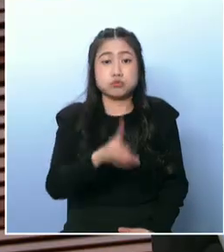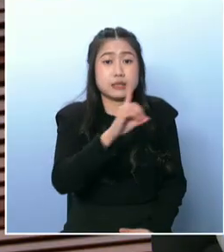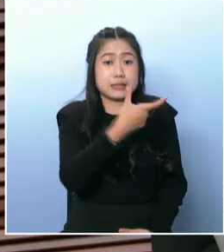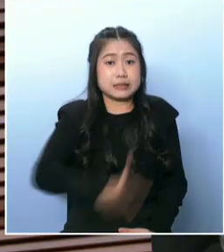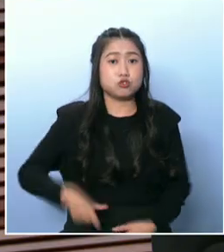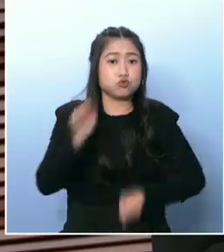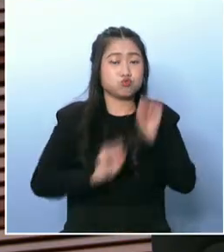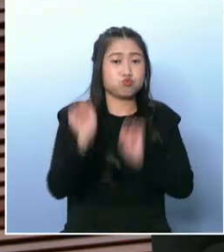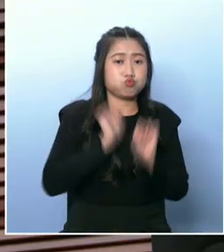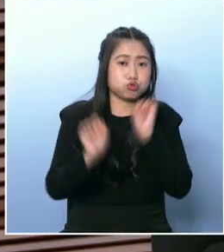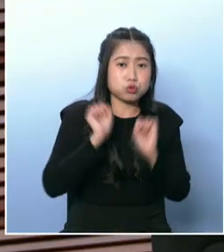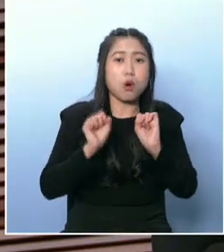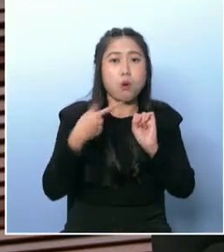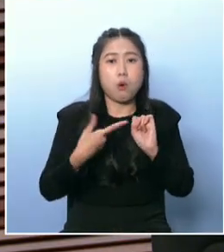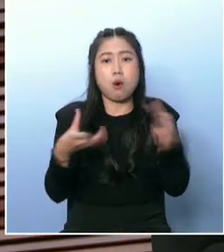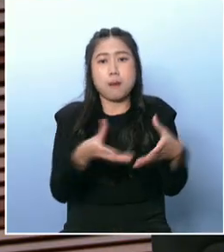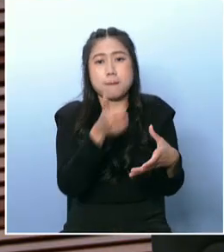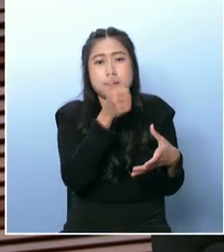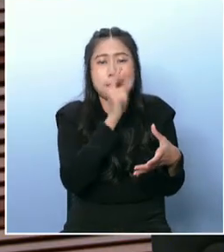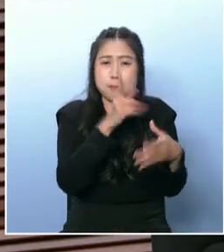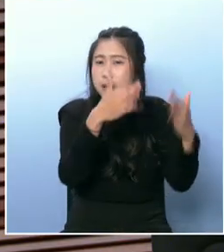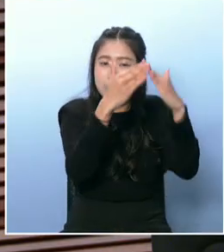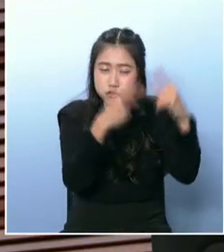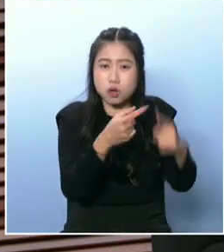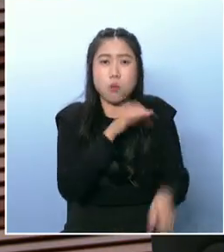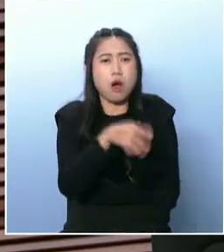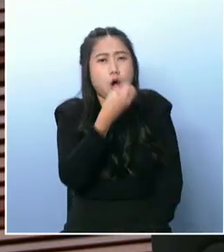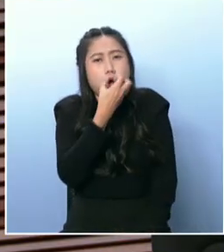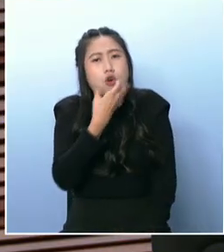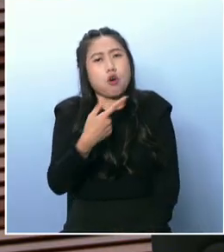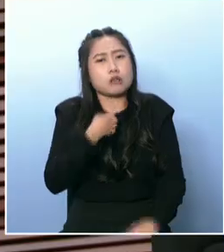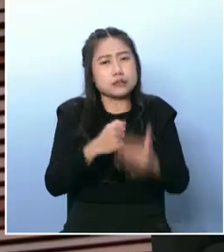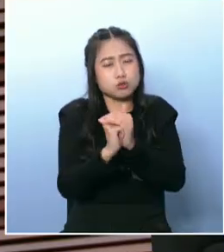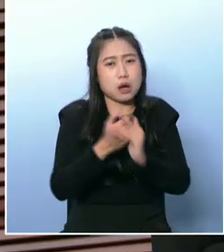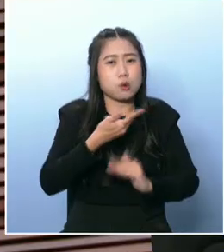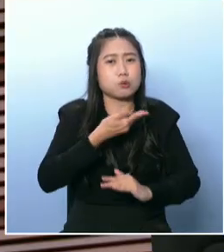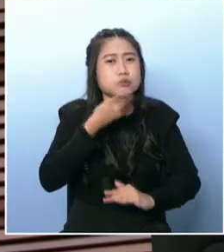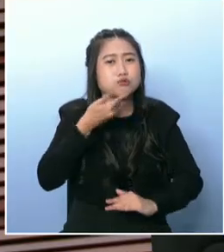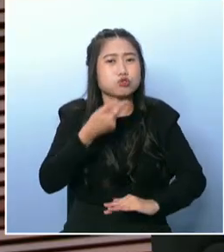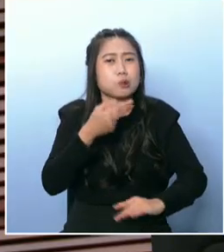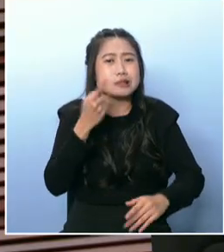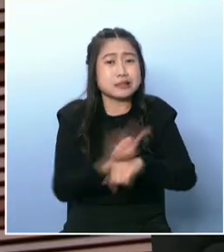provided by the organizer. So as Dr. Tick said, so instead of